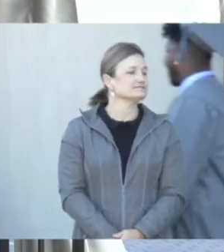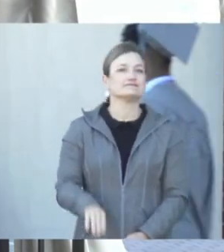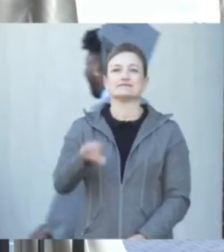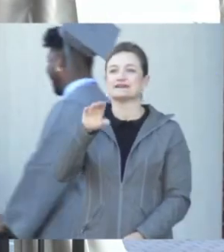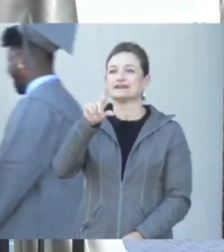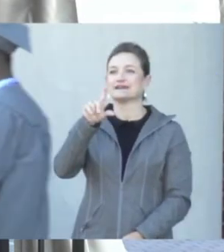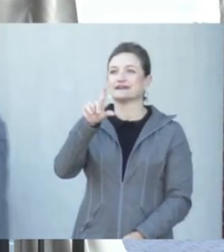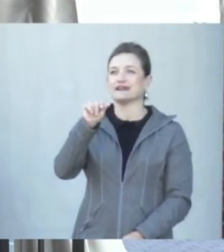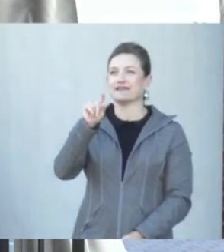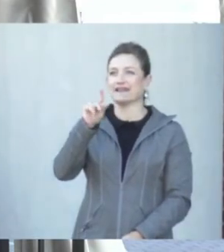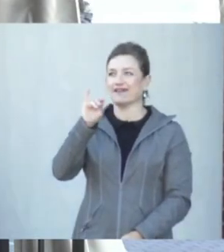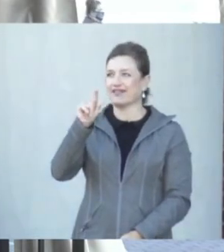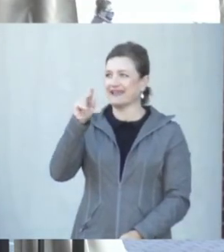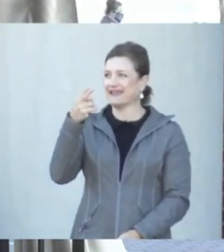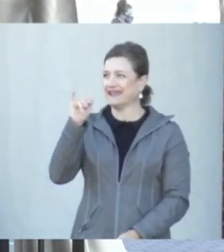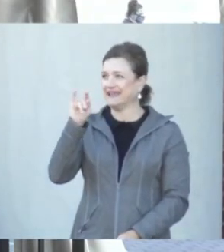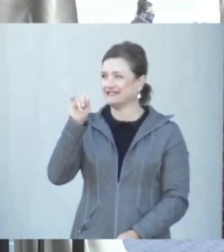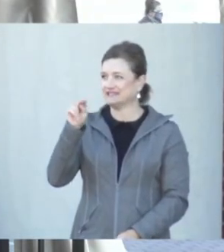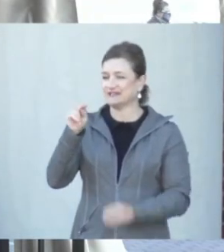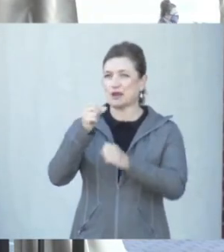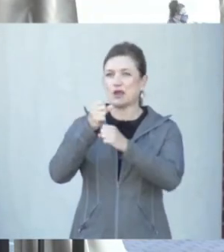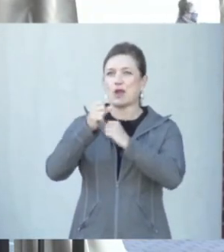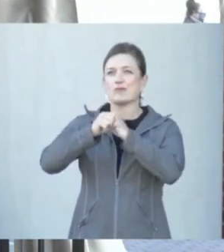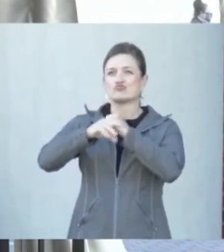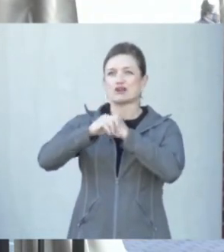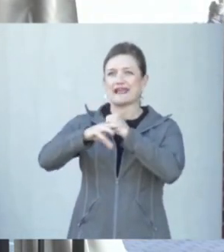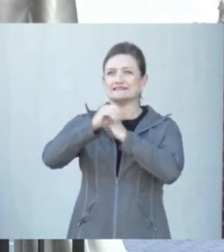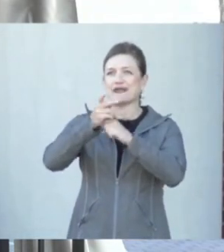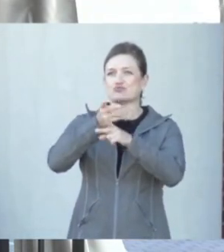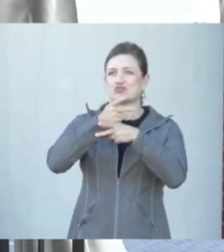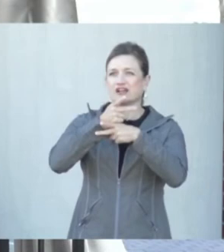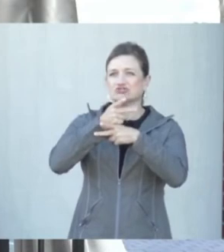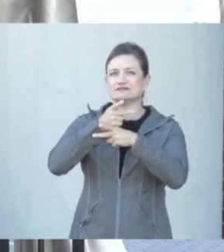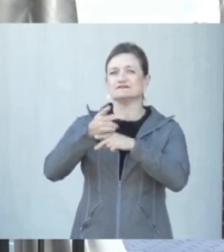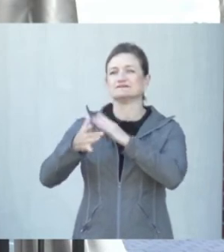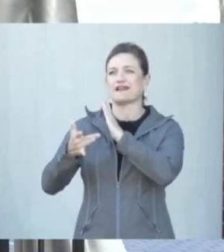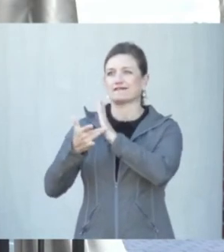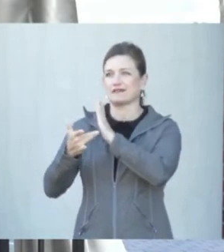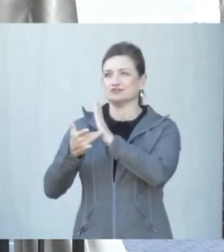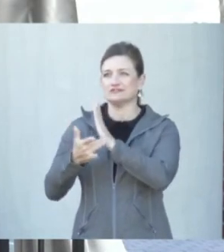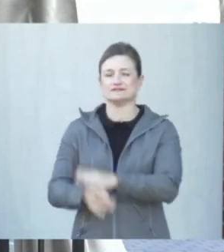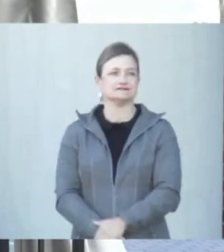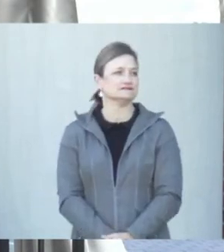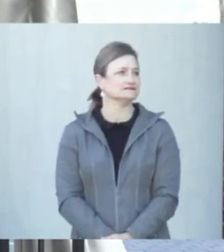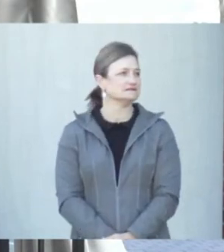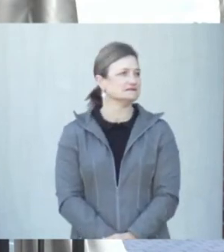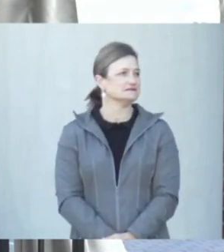Khalil Hinton, Broadcasting and Production Technology.